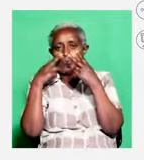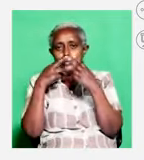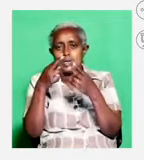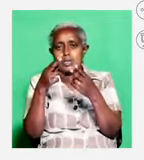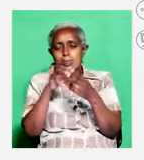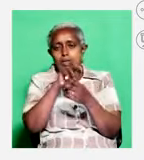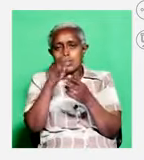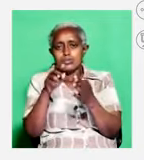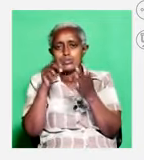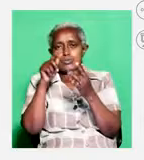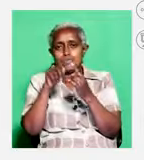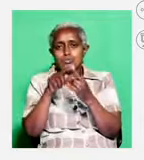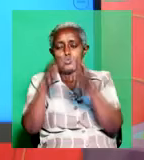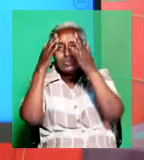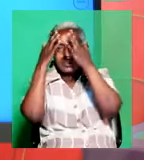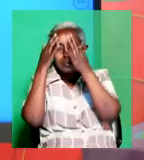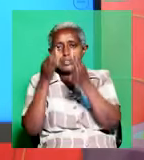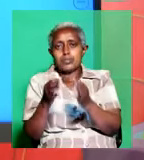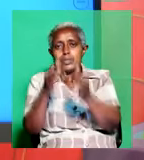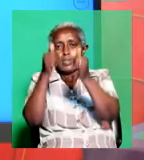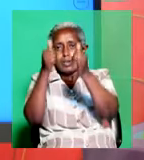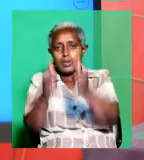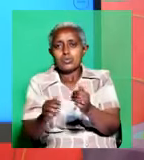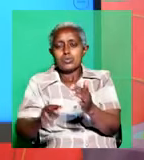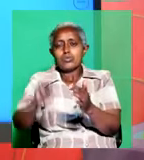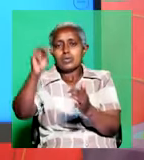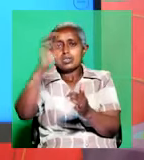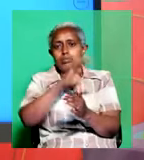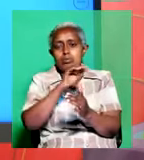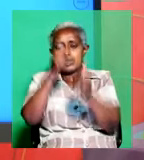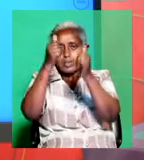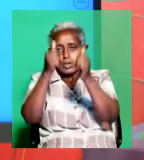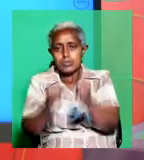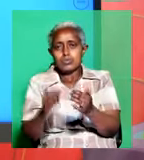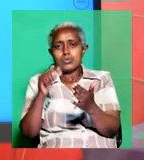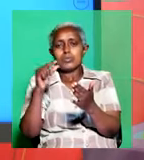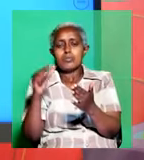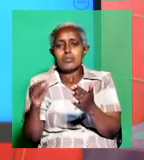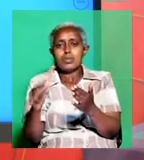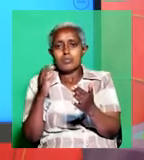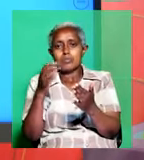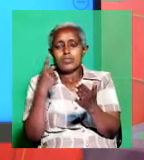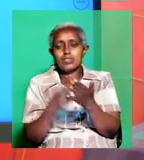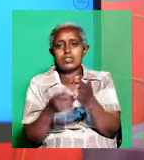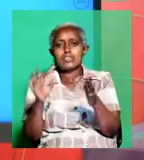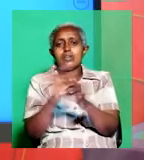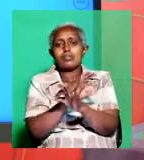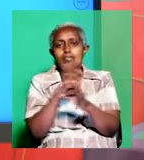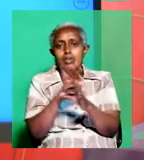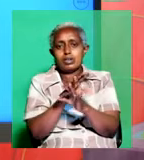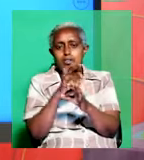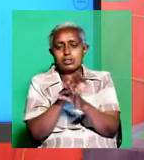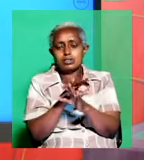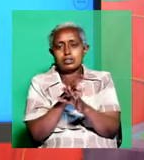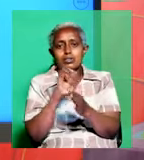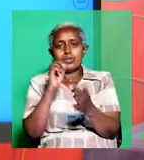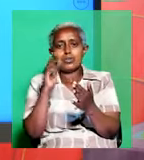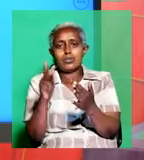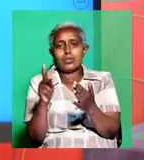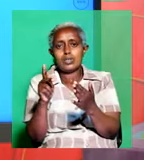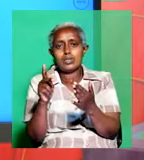asked to determine absolute maximum and absolute minimum of this function.